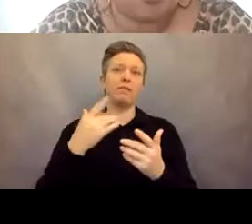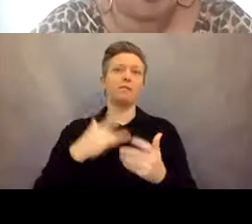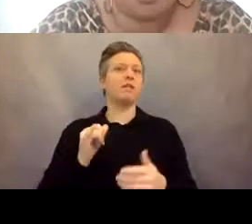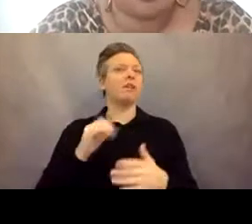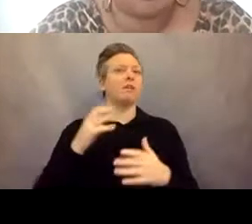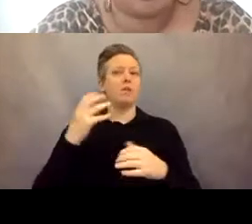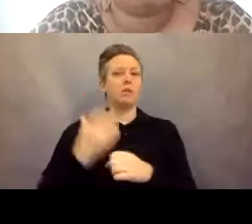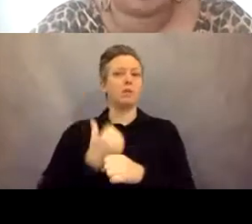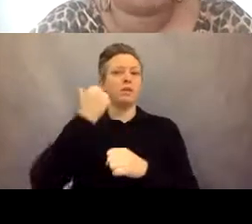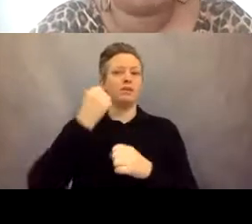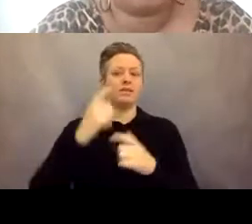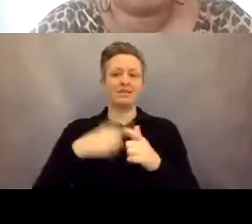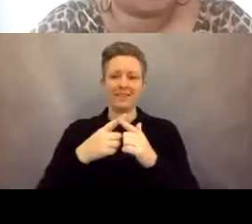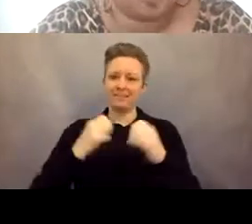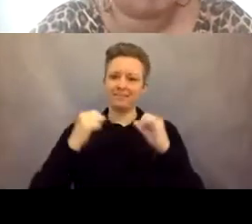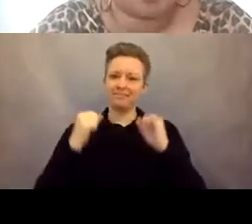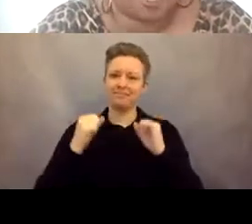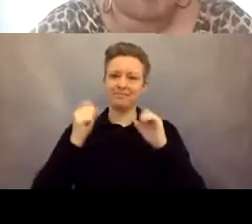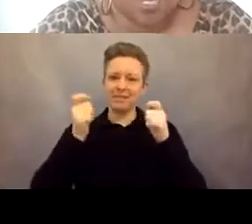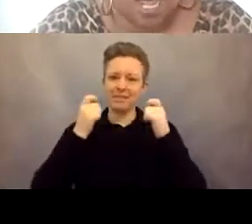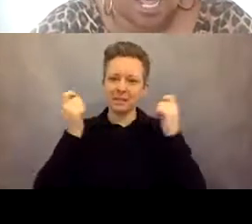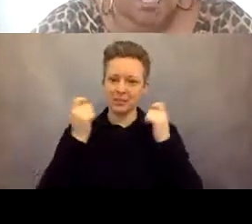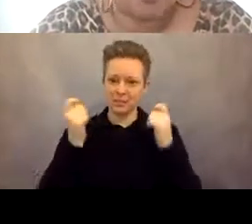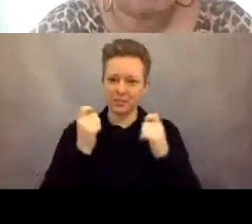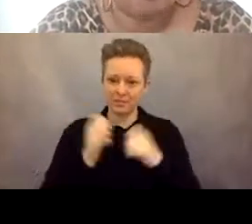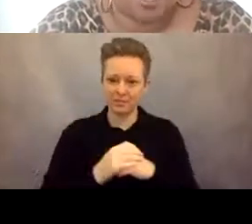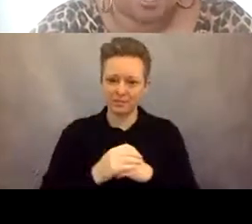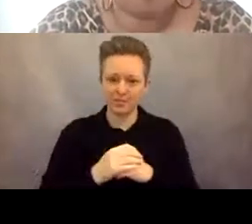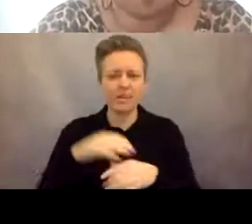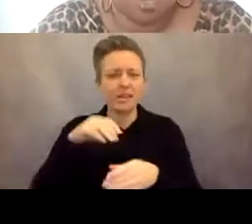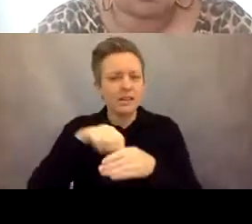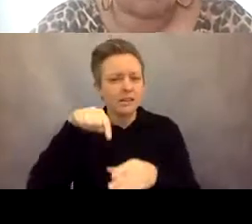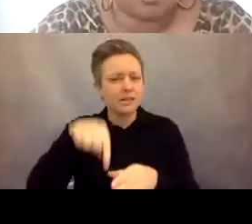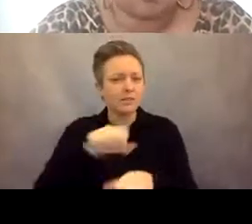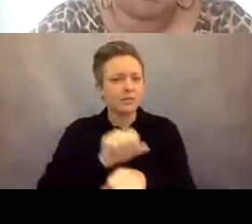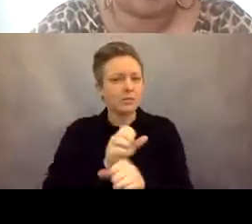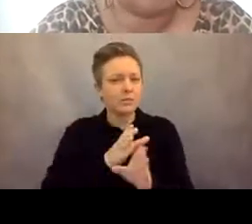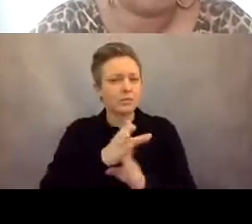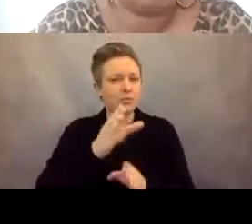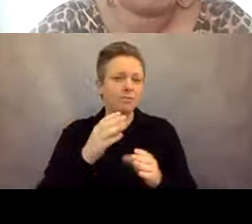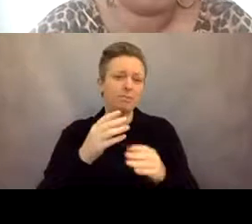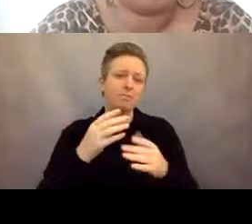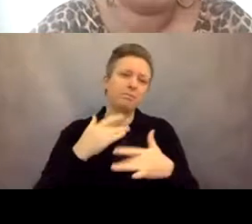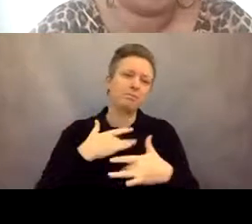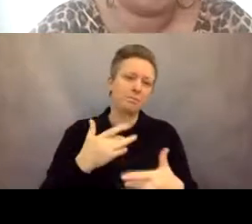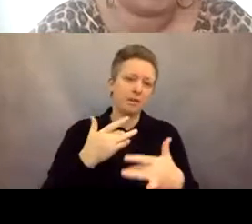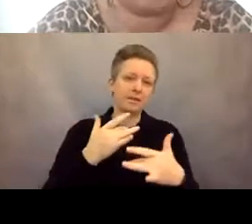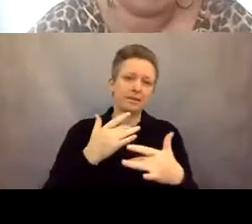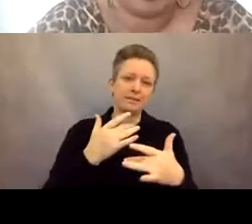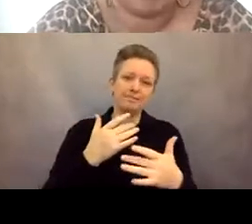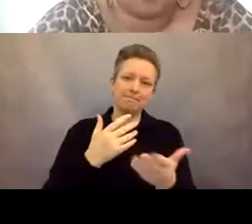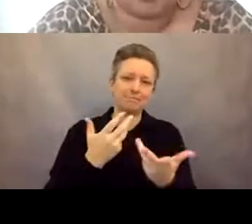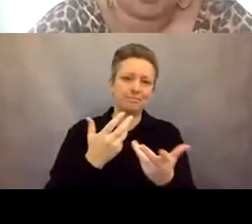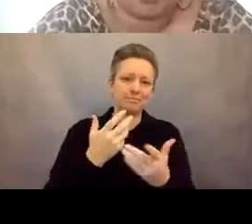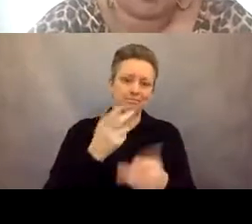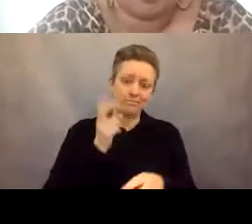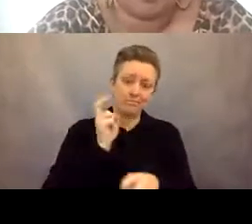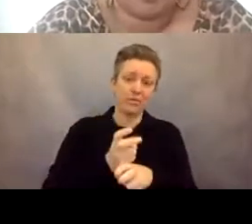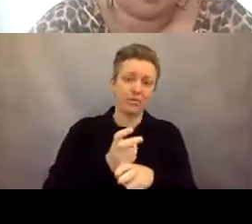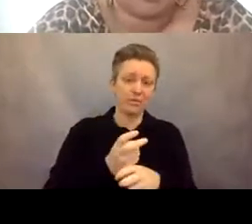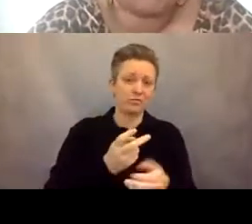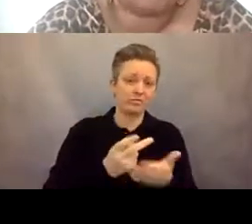have to give bad news to survivors every day, but we will also celebrate those small wins because they were meaningful